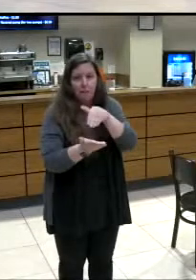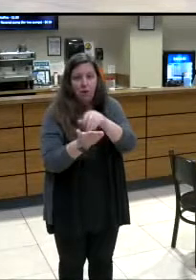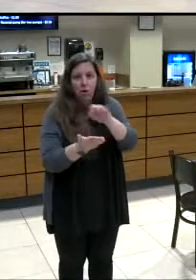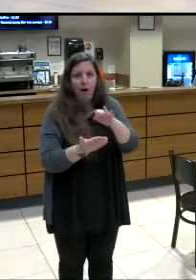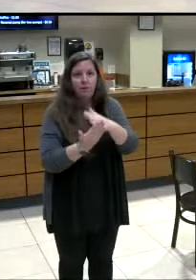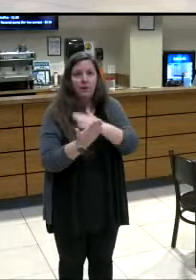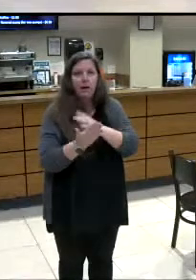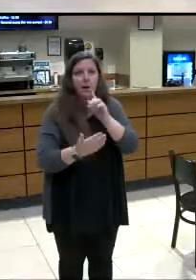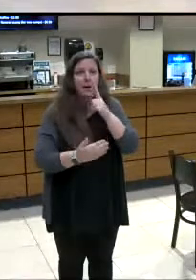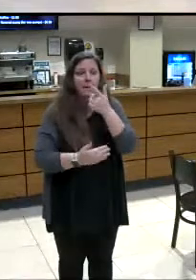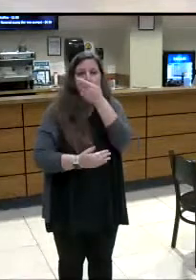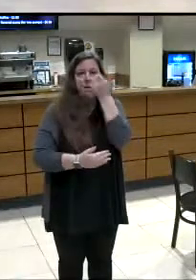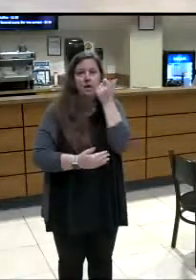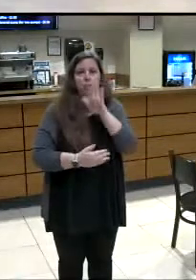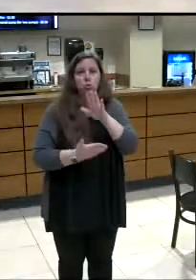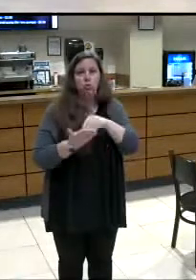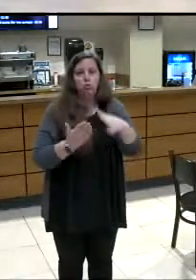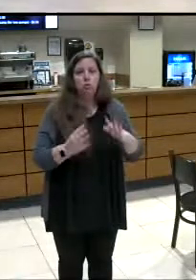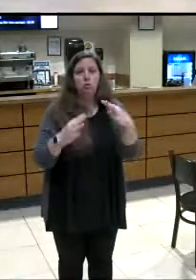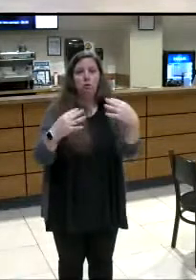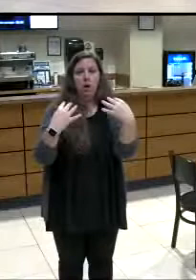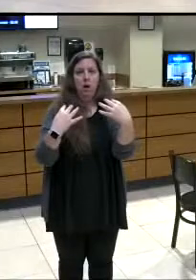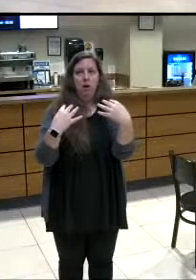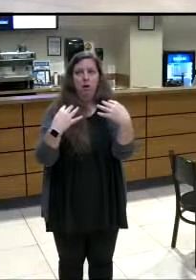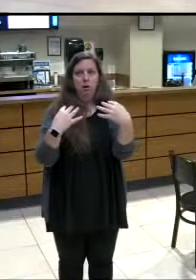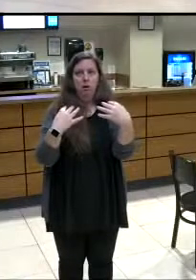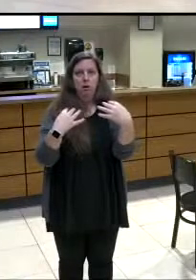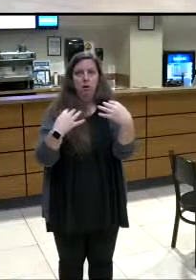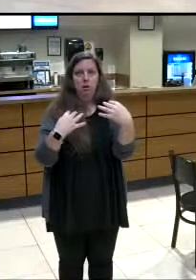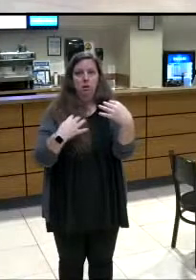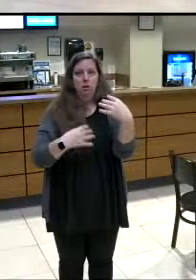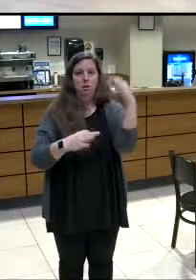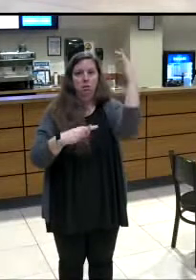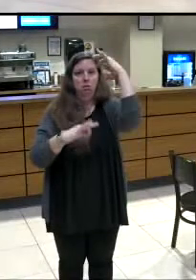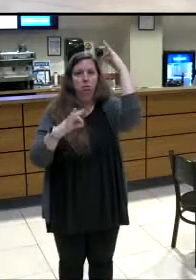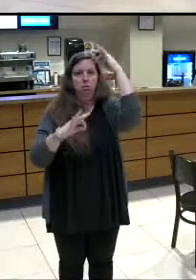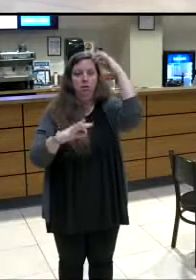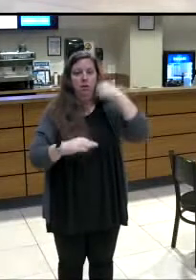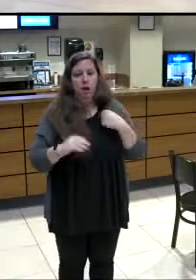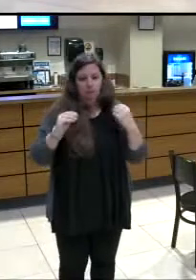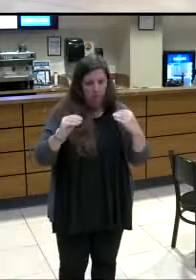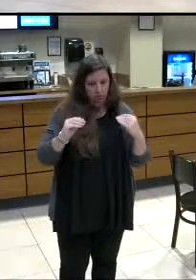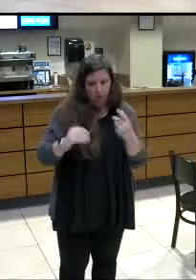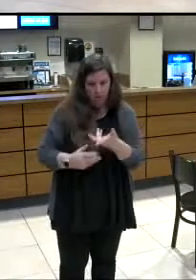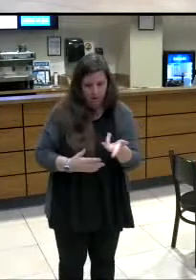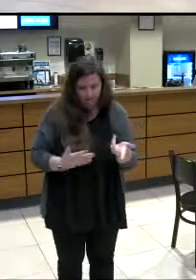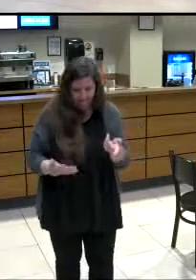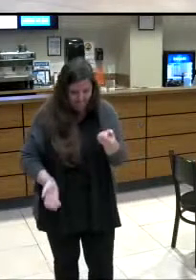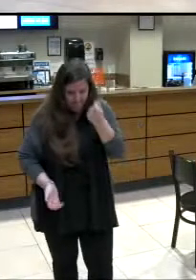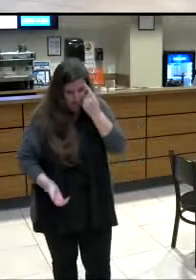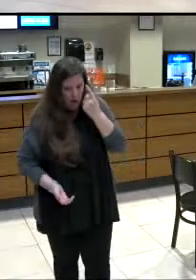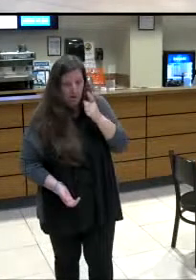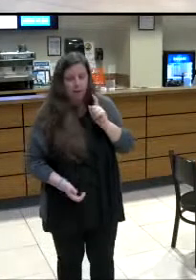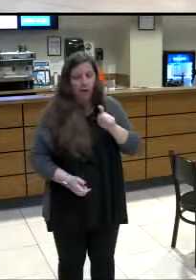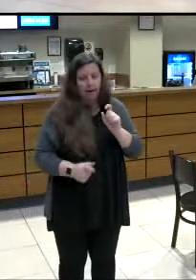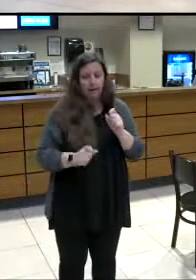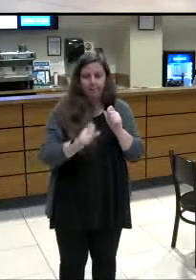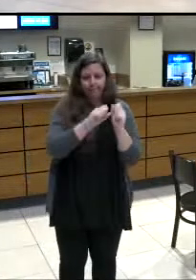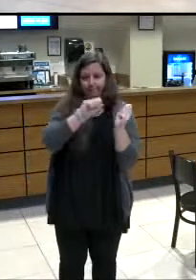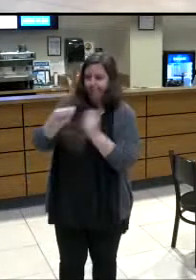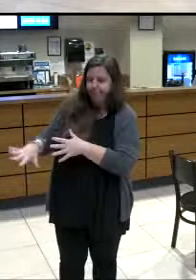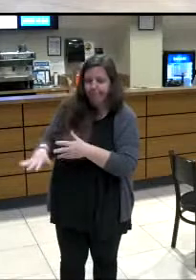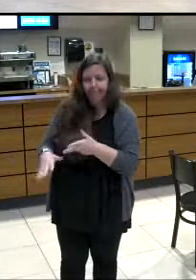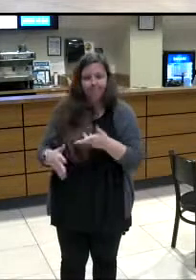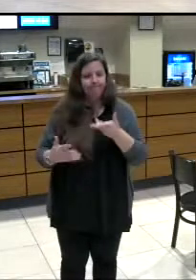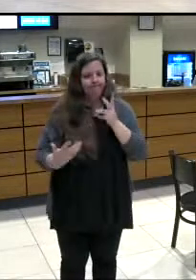looking at you with these deer in headlights look, and you're like, nobody, I'm teaching and nobody's learning. So you have to make those instructional